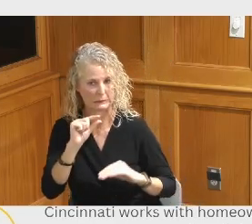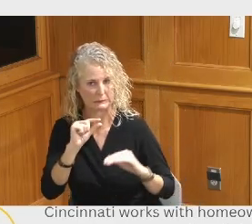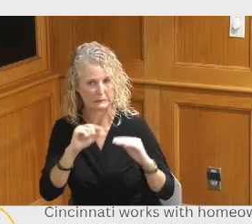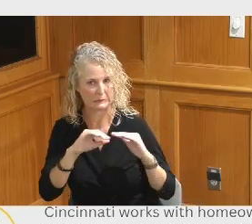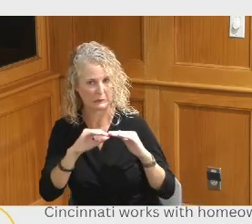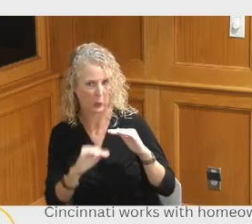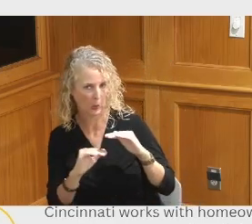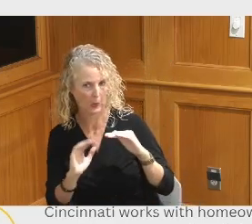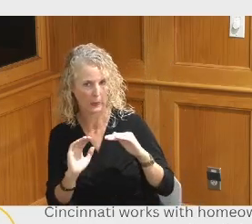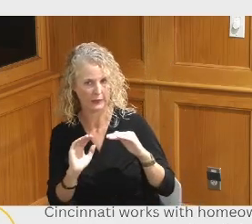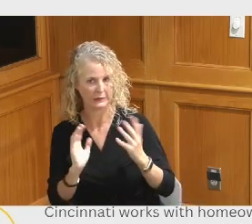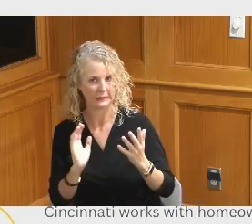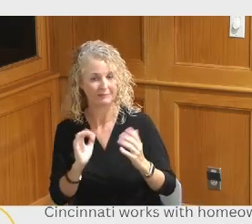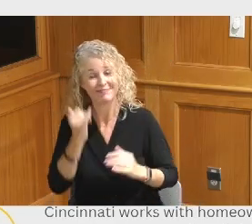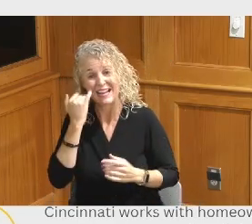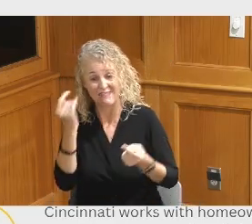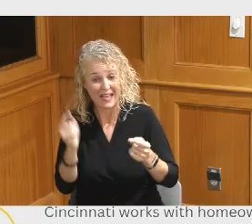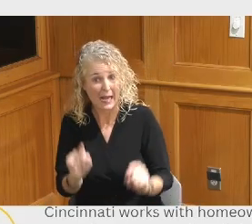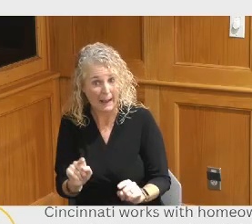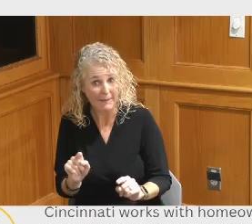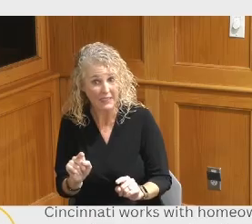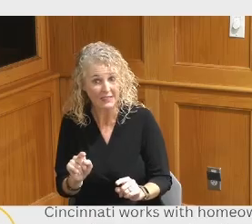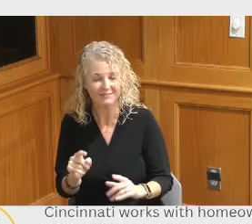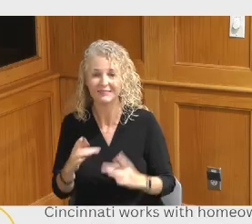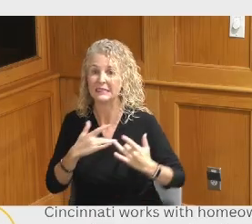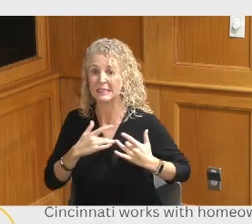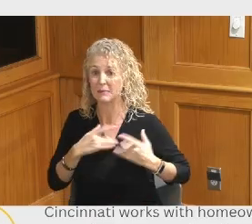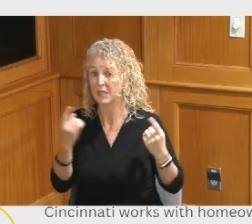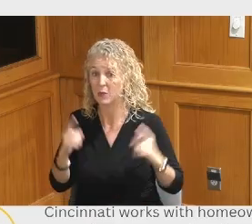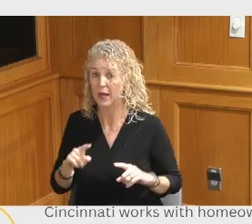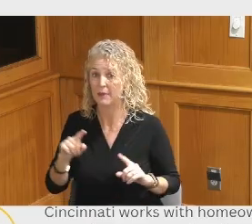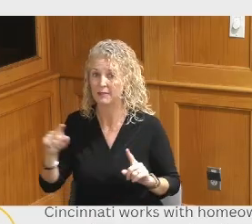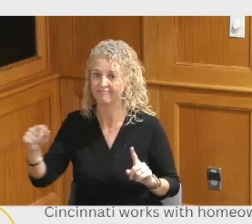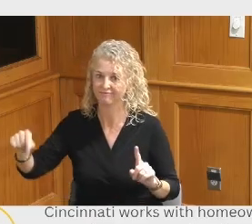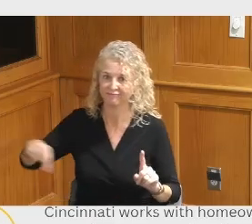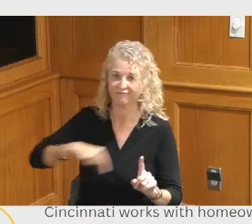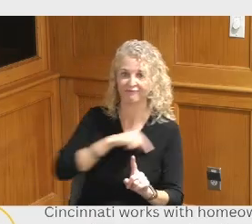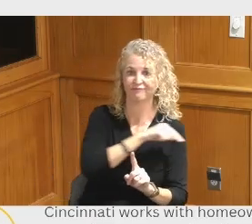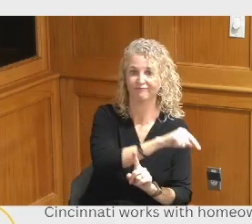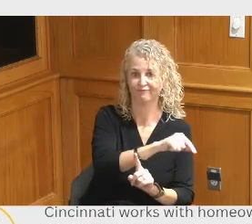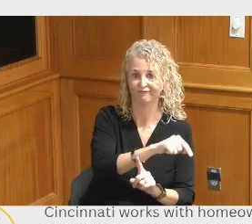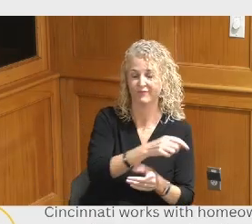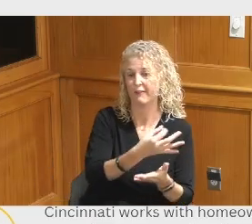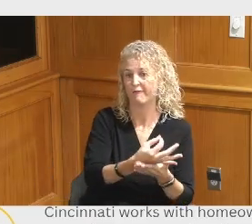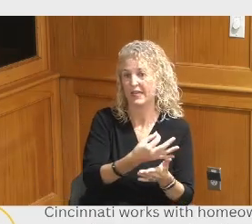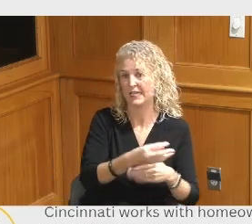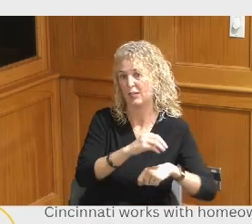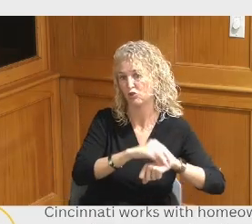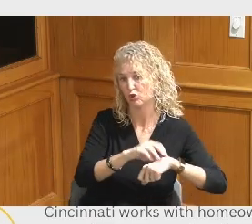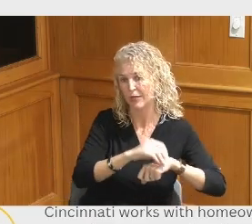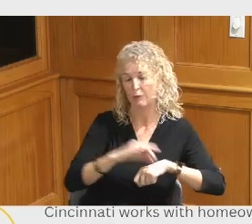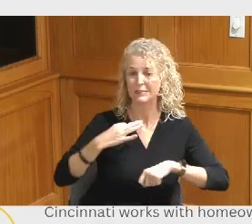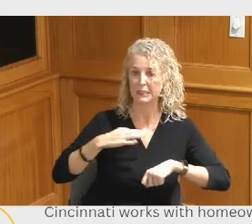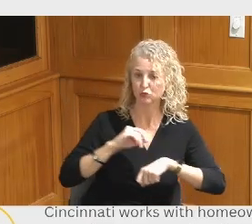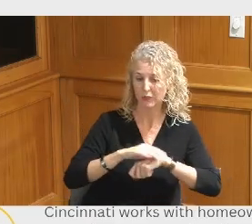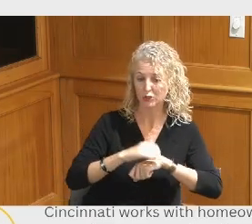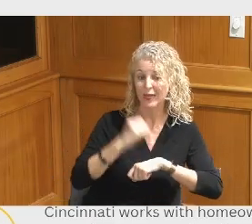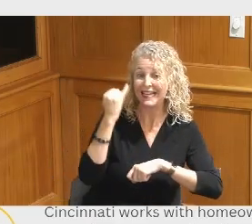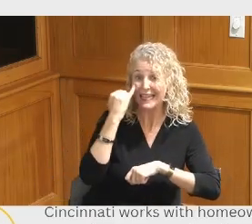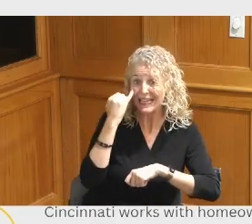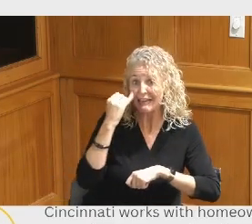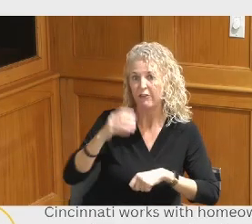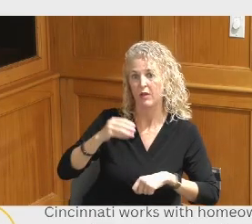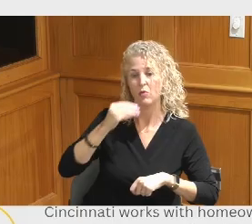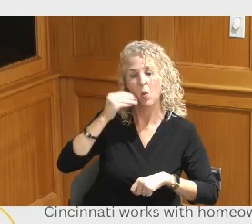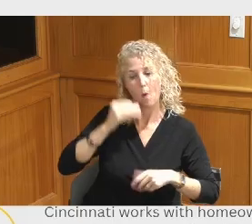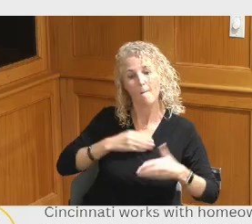than our expectation, right? And if that's the case, then they get routed back to WIN for financial counseling and credit counseling should the homeowner choose